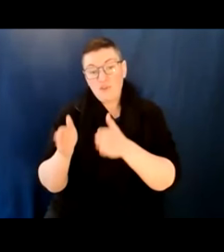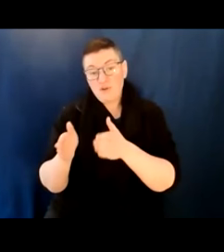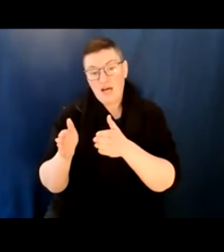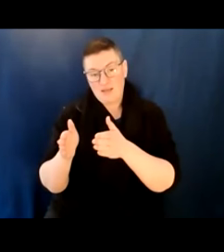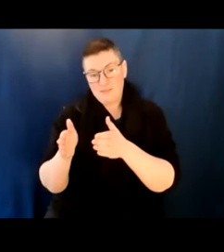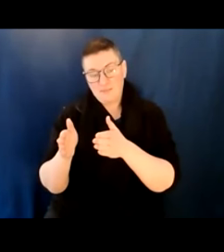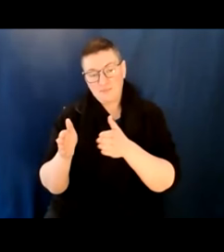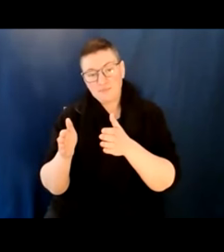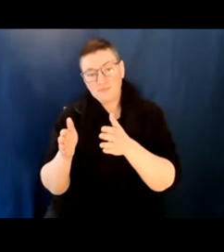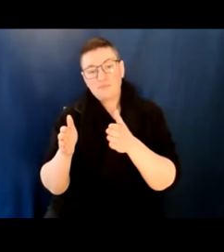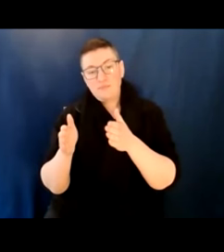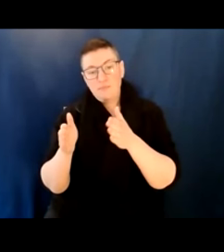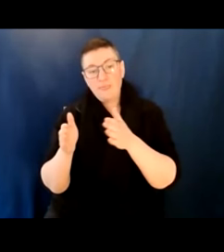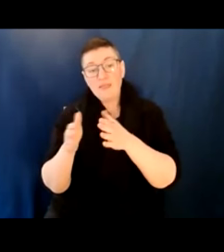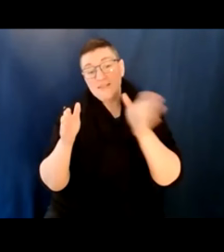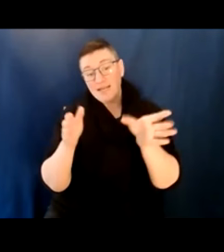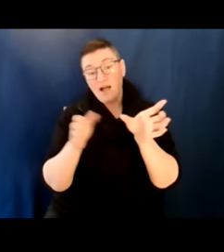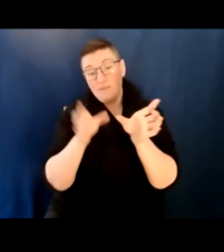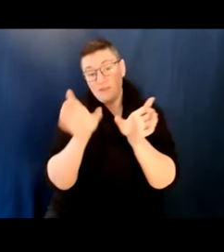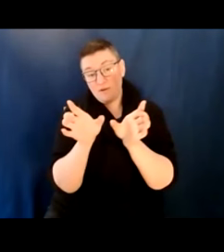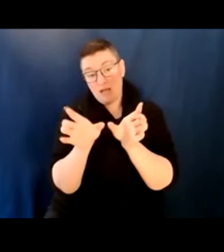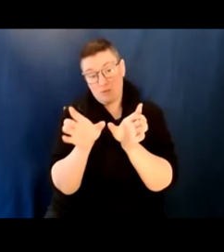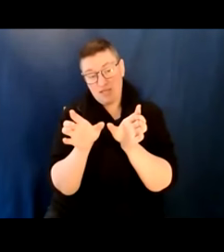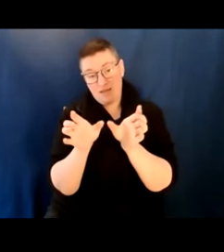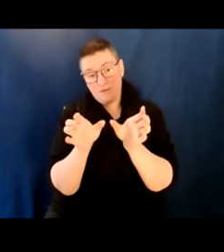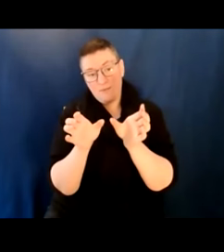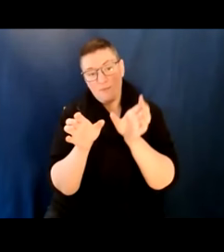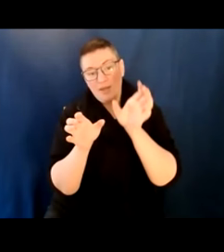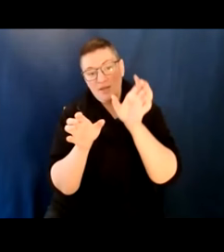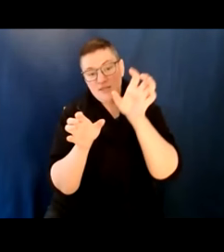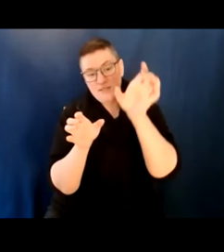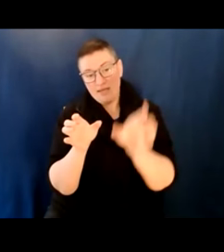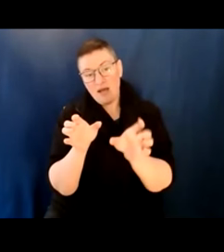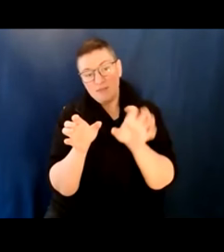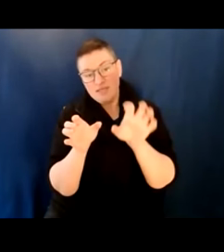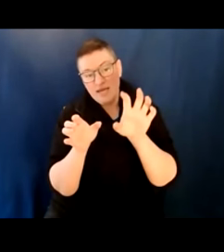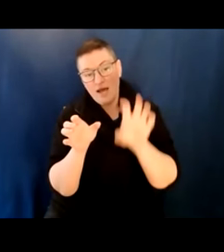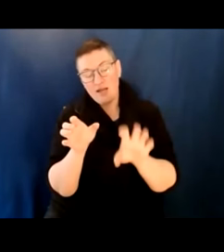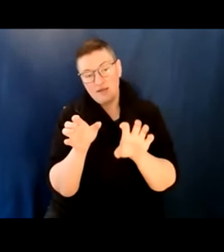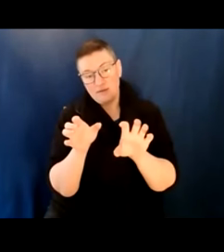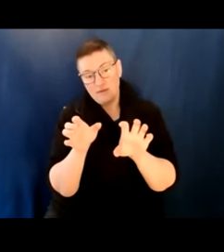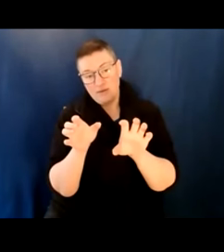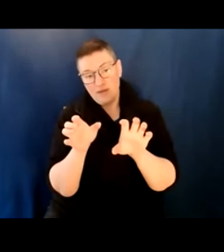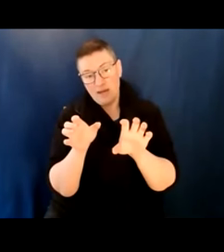The third column, the second column and the third column work together. The second column is the